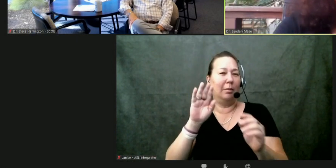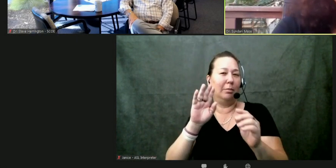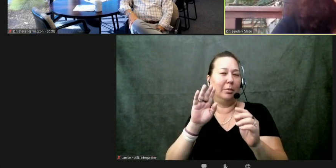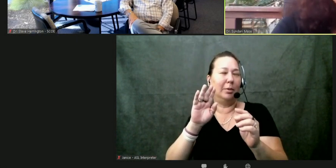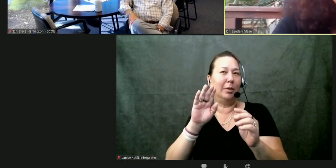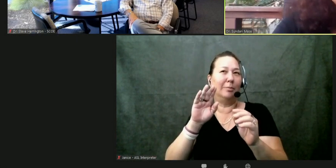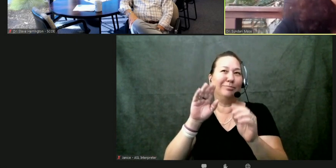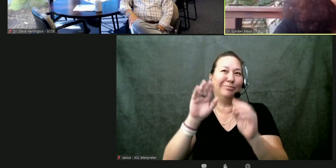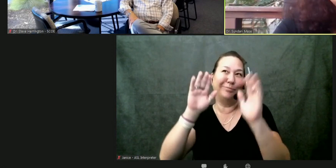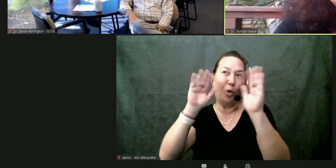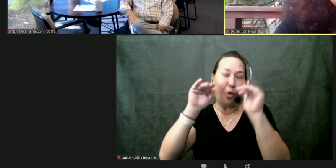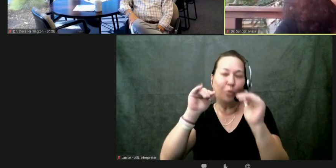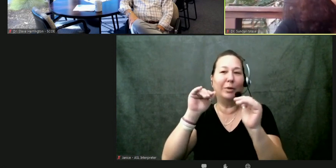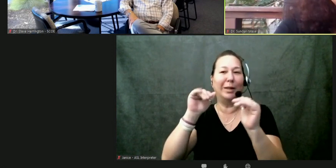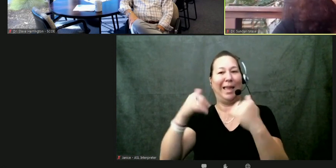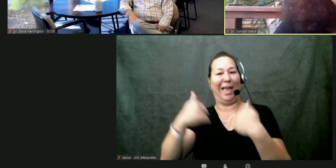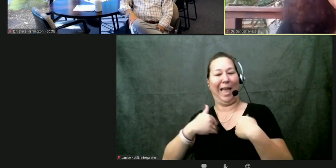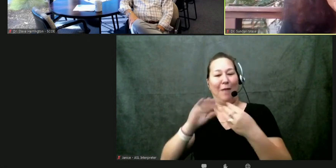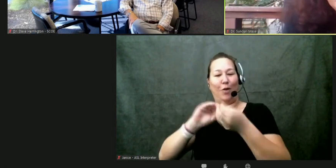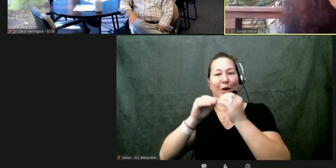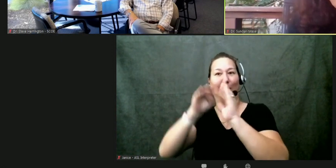soon.